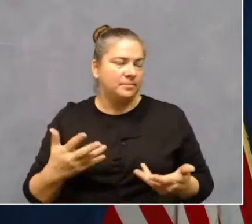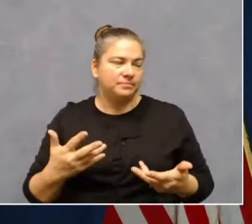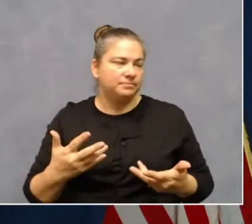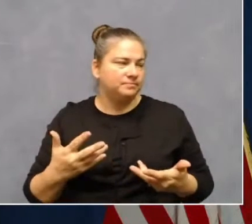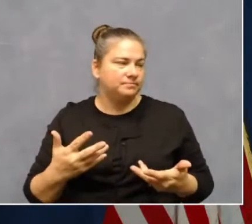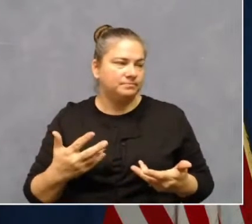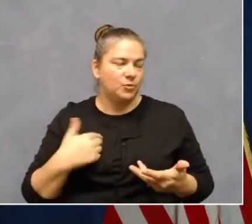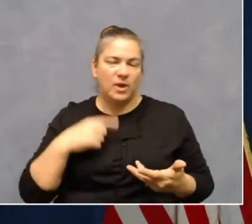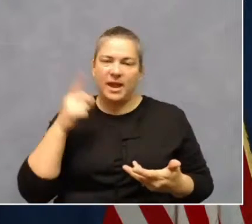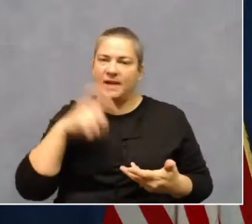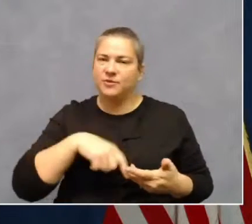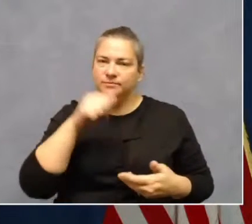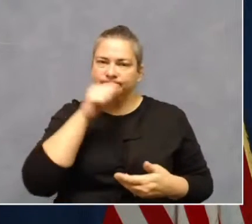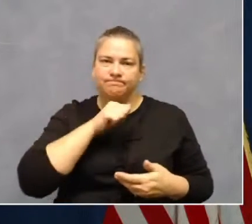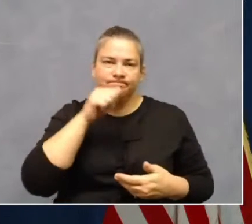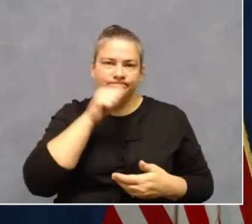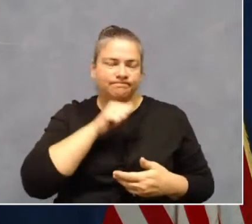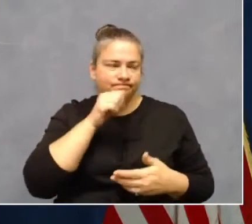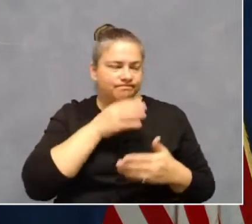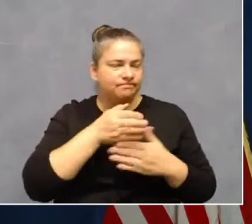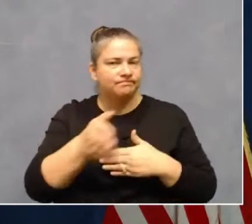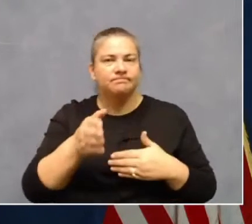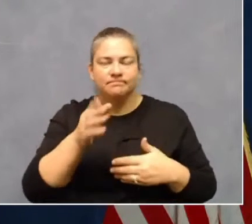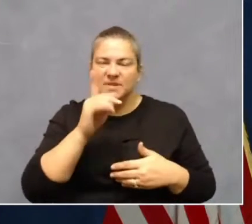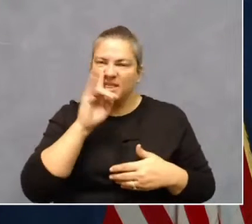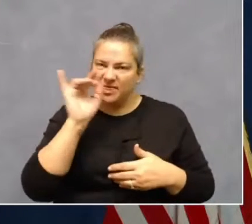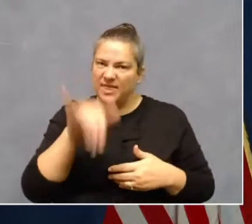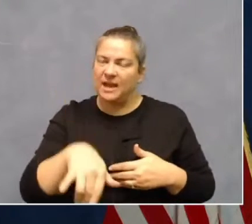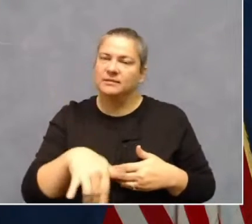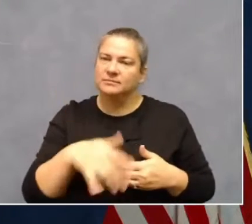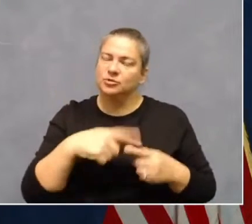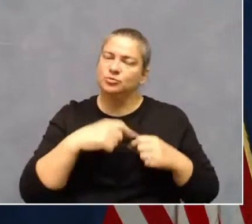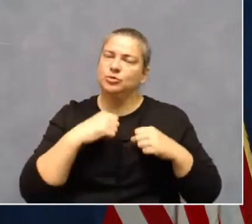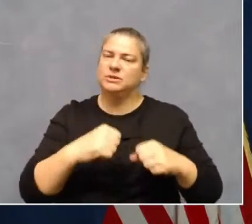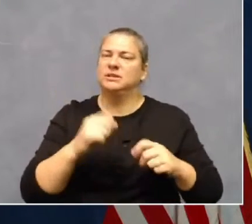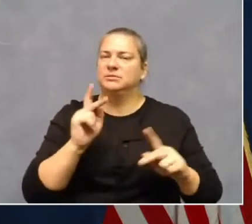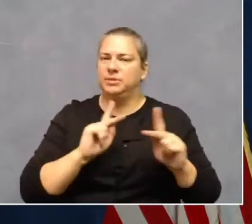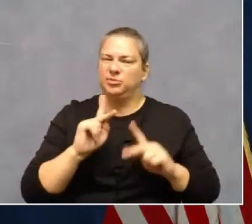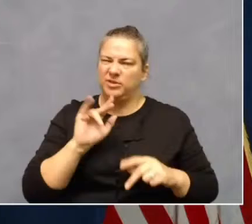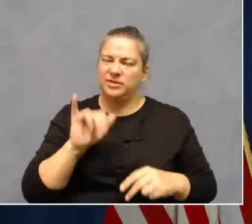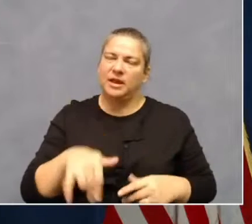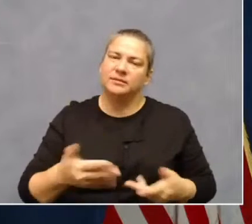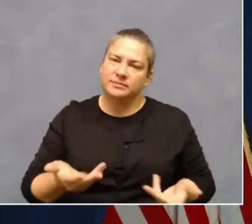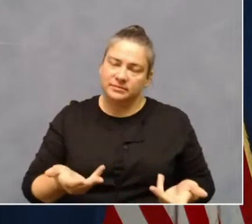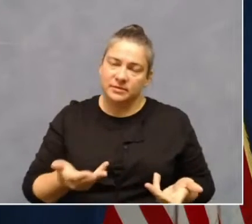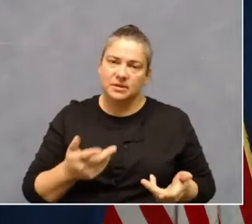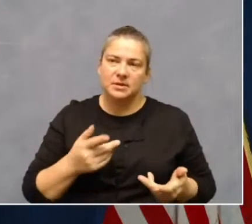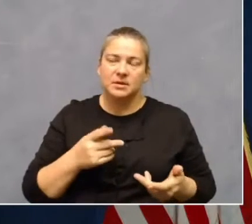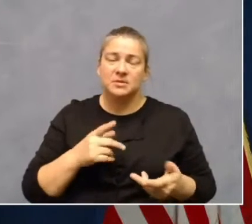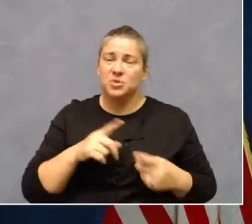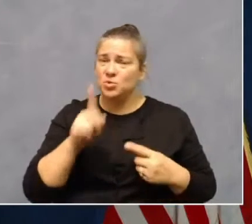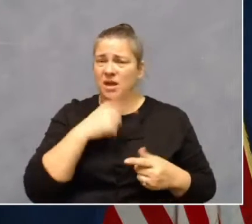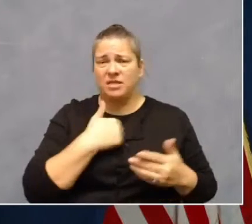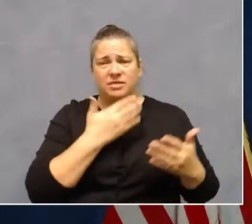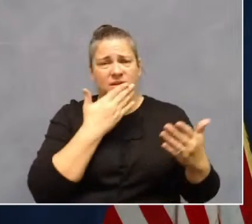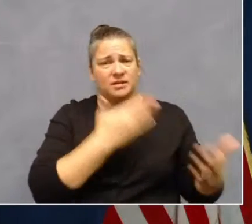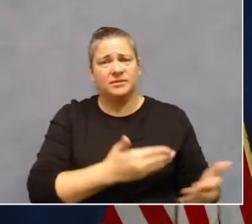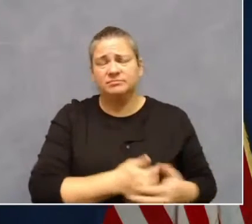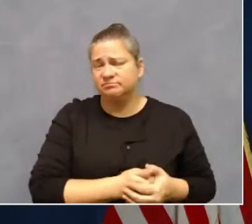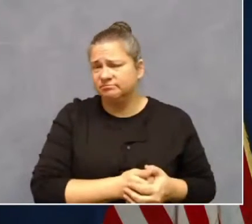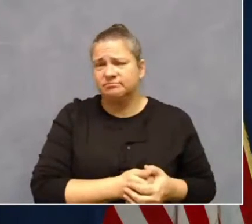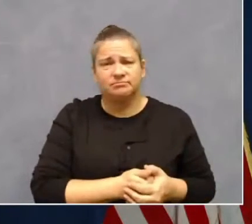out because that's what it takes to protect people. But I want to thank them. I mean, they got